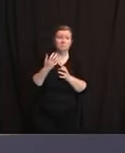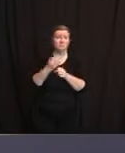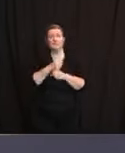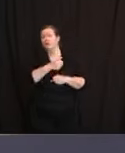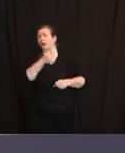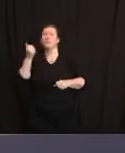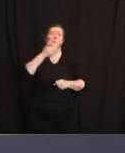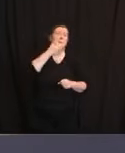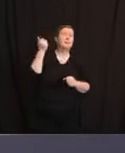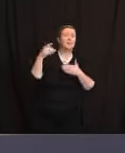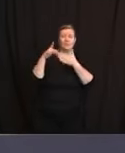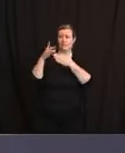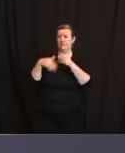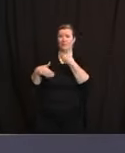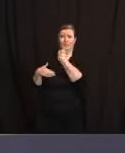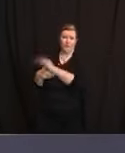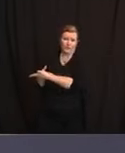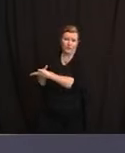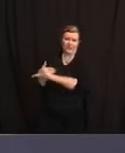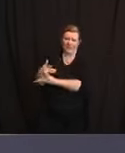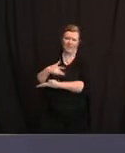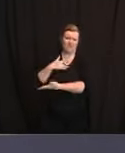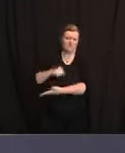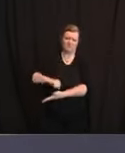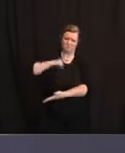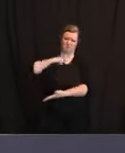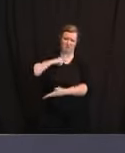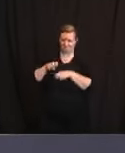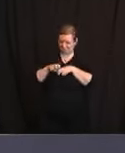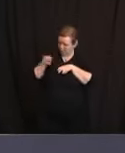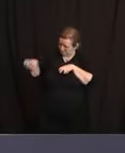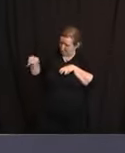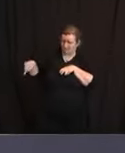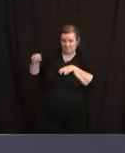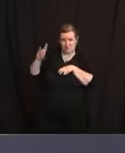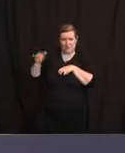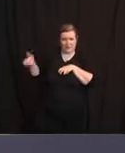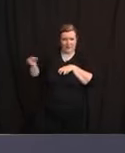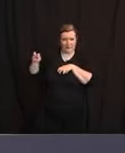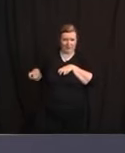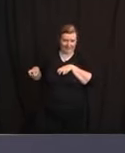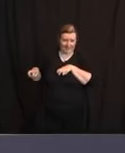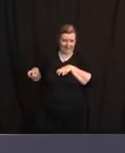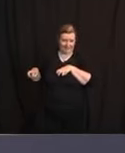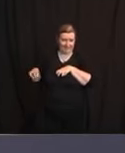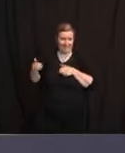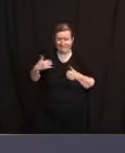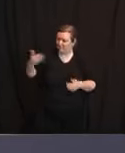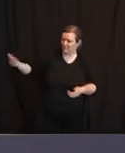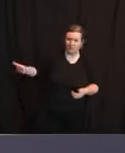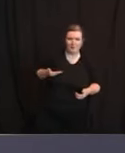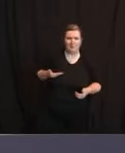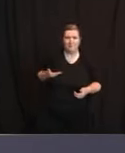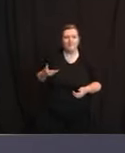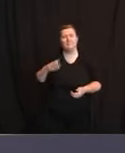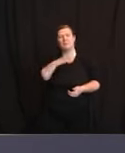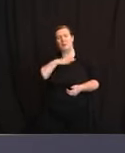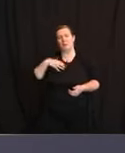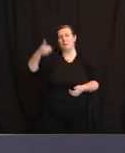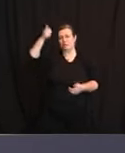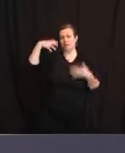her and to go to battle with her every single day, morning, noon, and night. Please help me welcome the Commissioner of the Department of